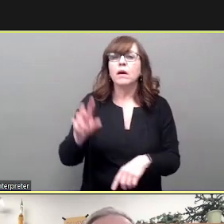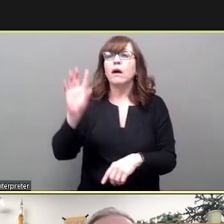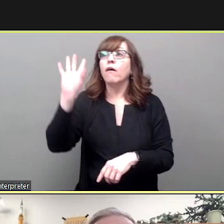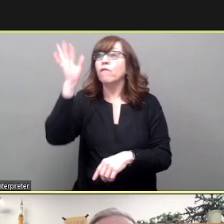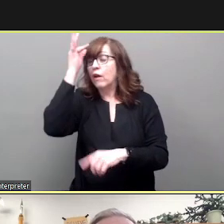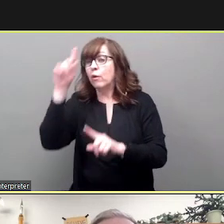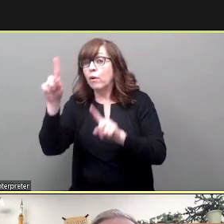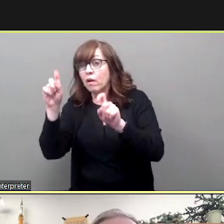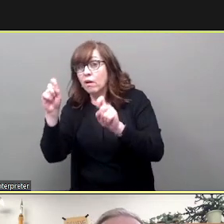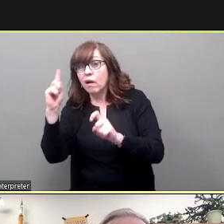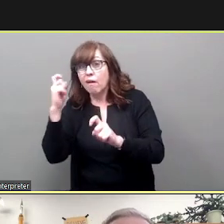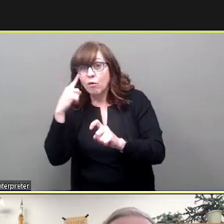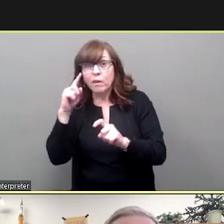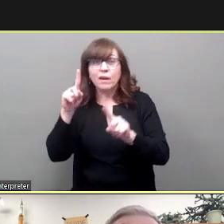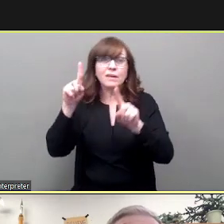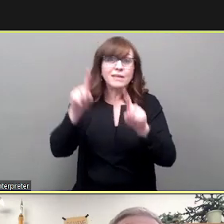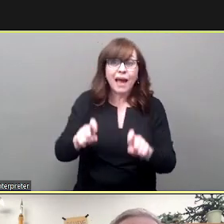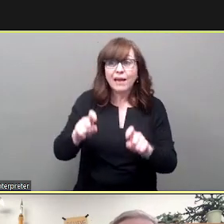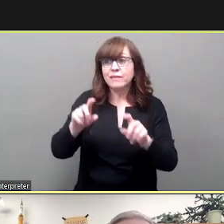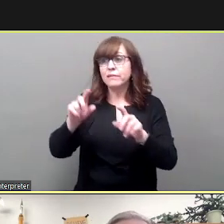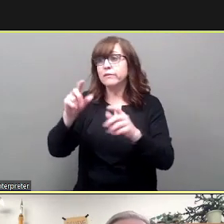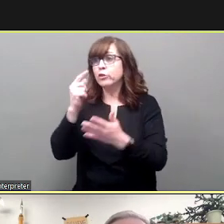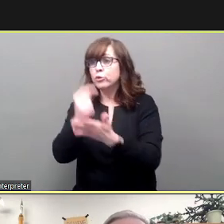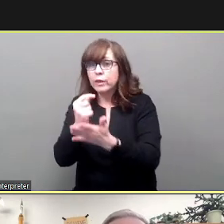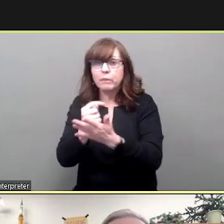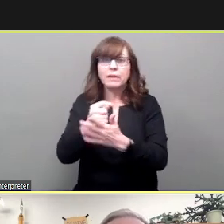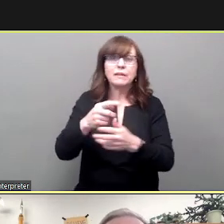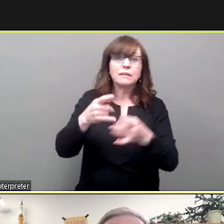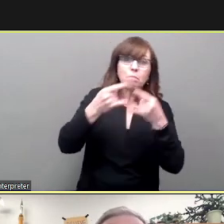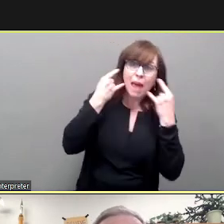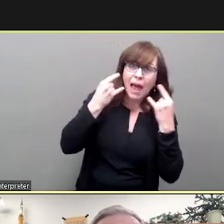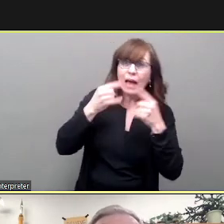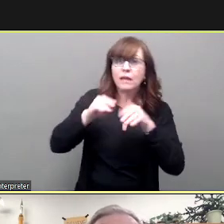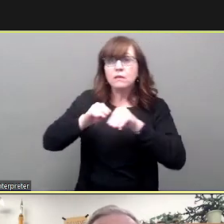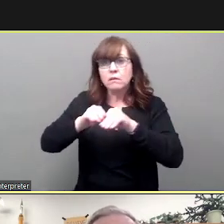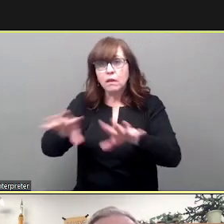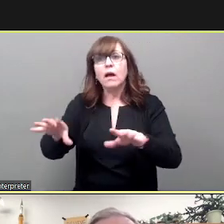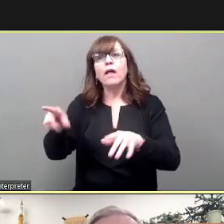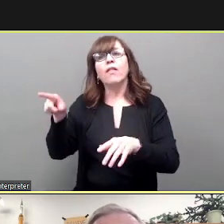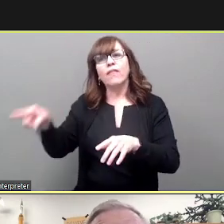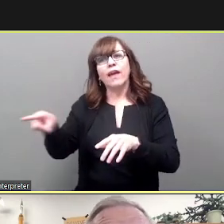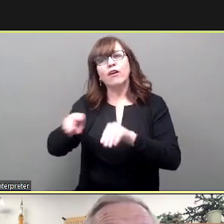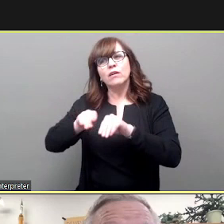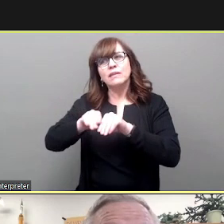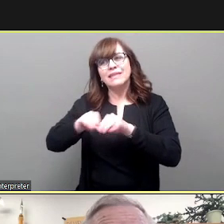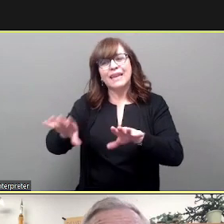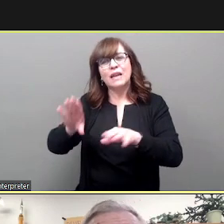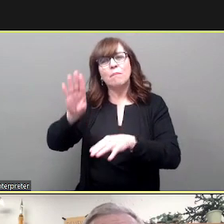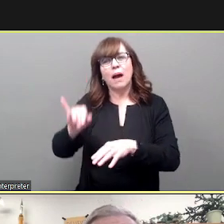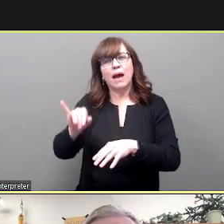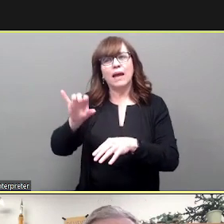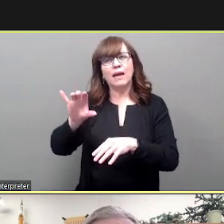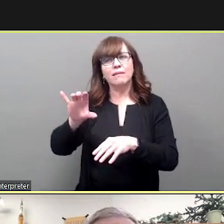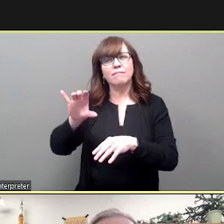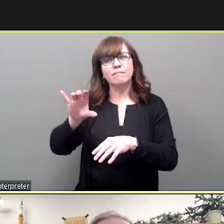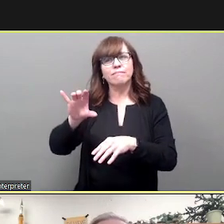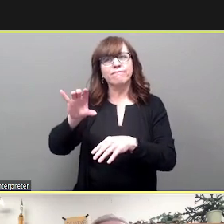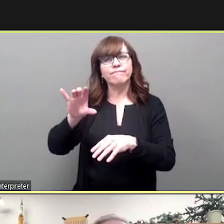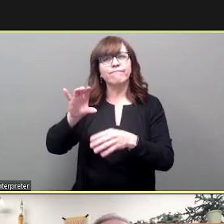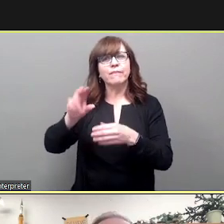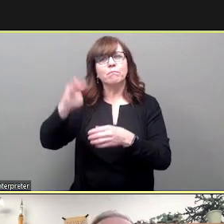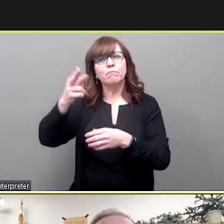probably masks, is more on a per capita or per rata basis by population. If our social vulnerability is twice as